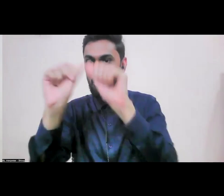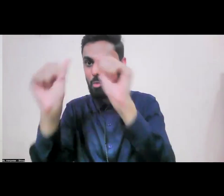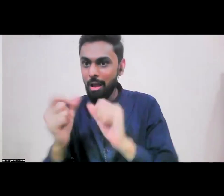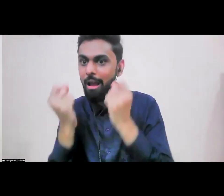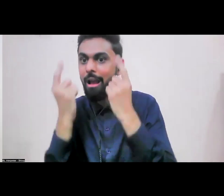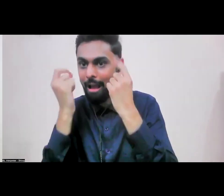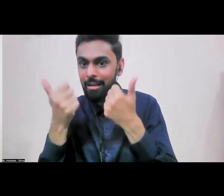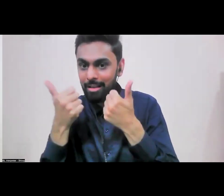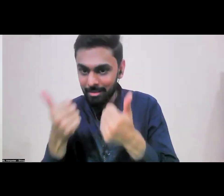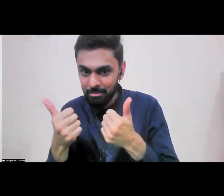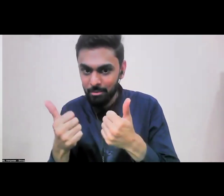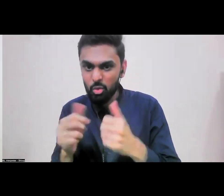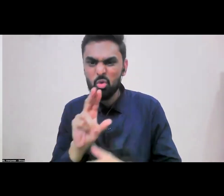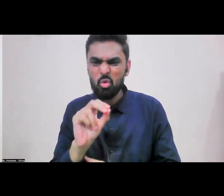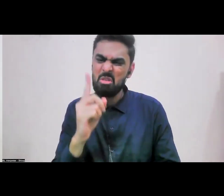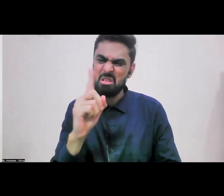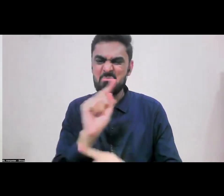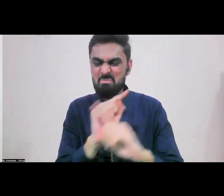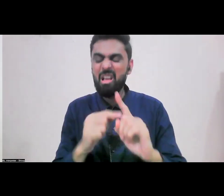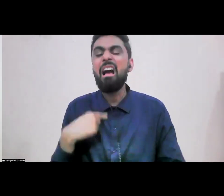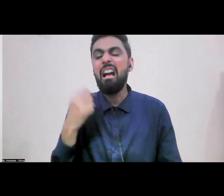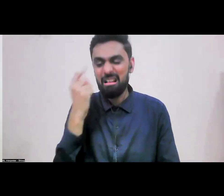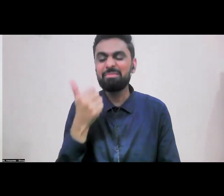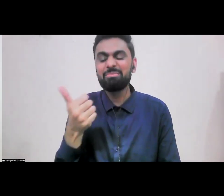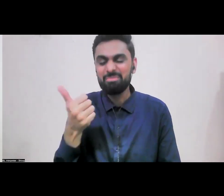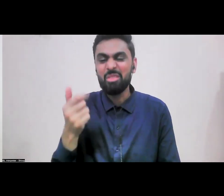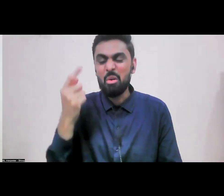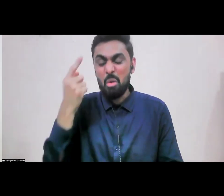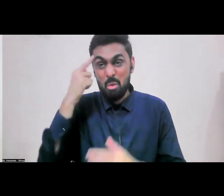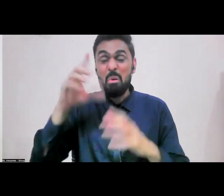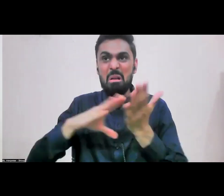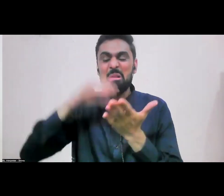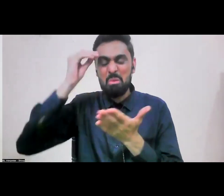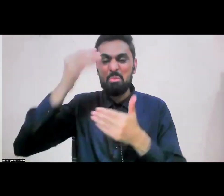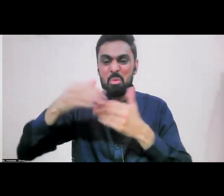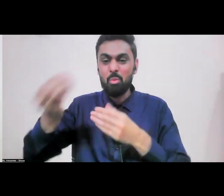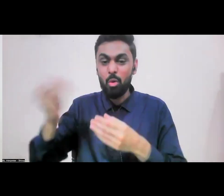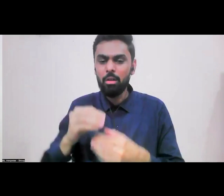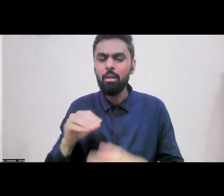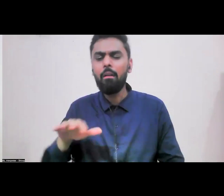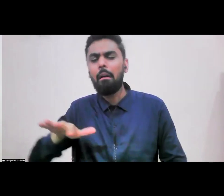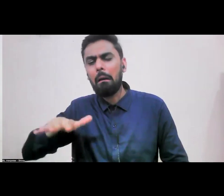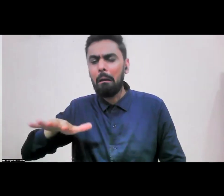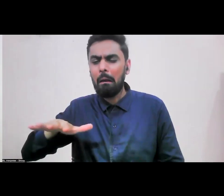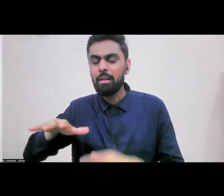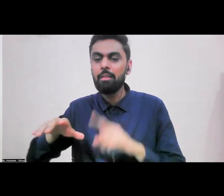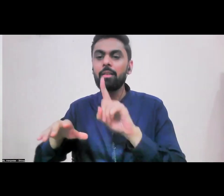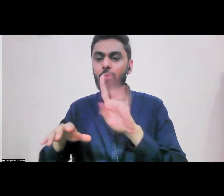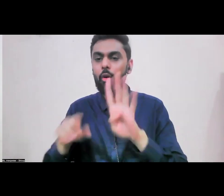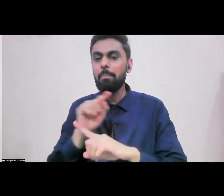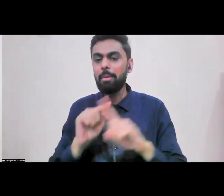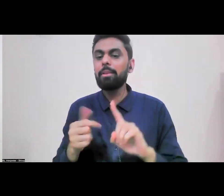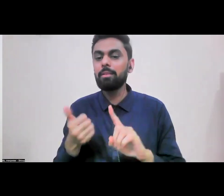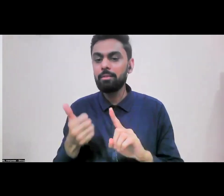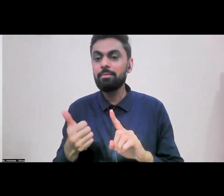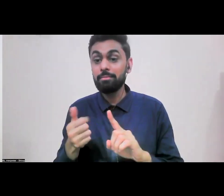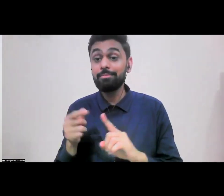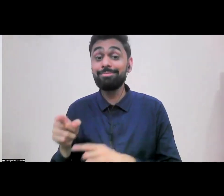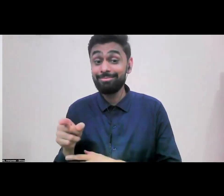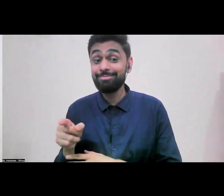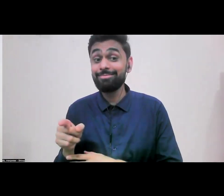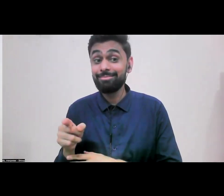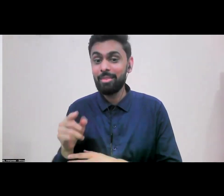is around 1%. Yeah, I can understand that. There's so much more to learn. And somewhat is 14%. That has